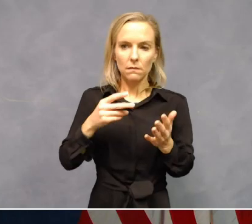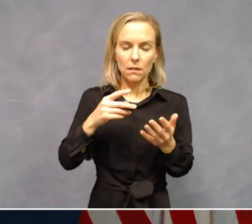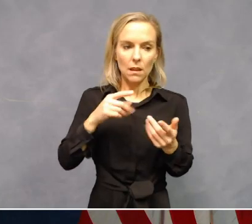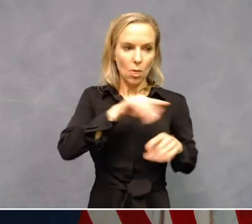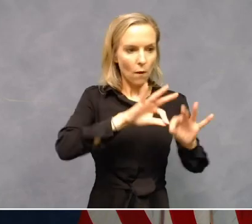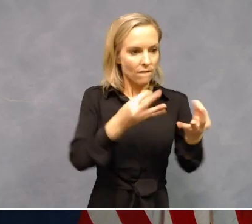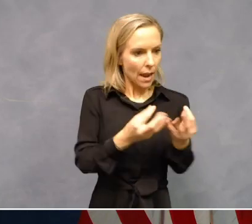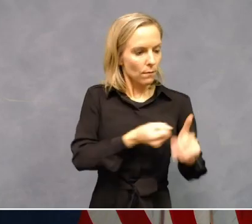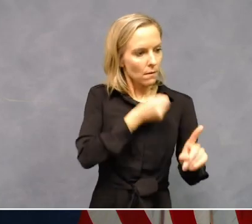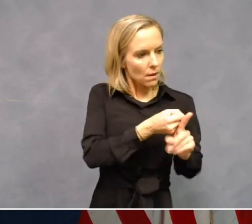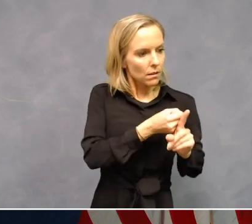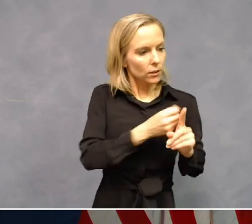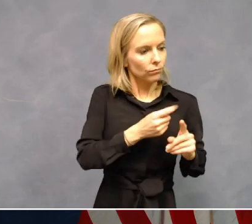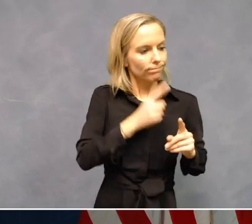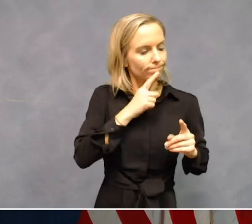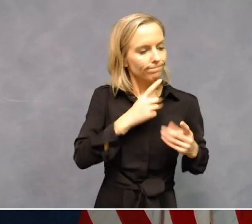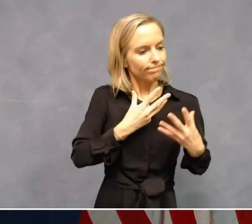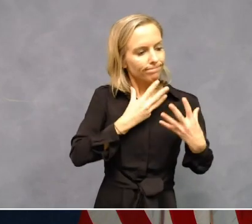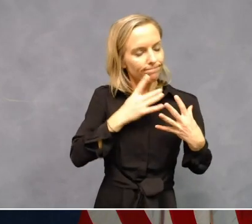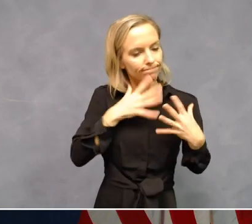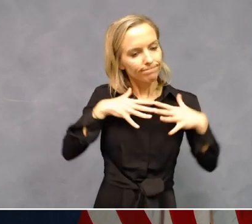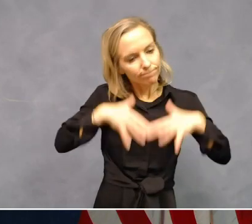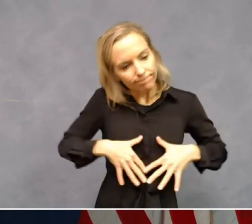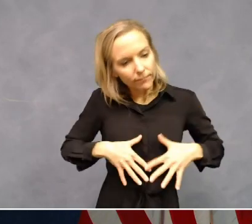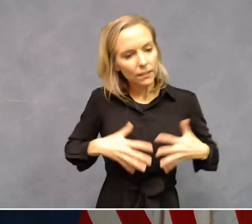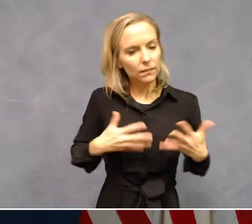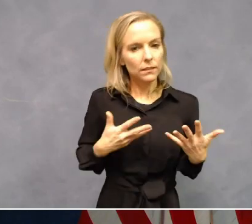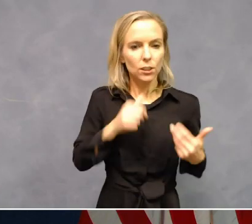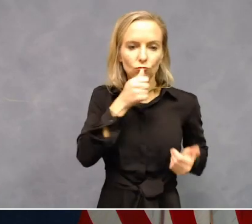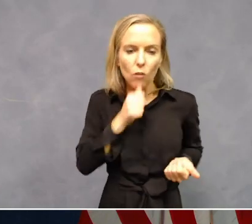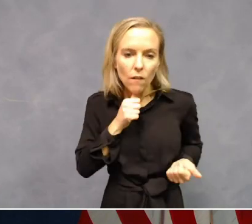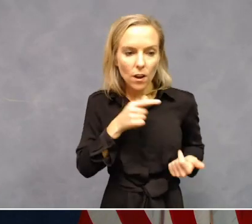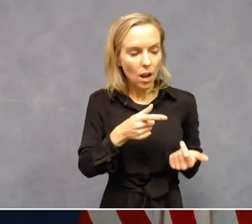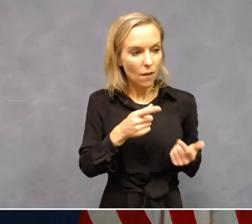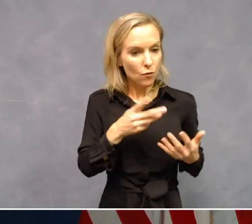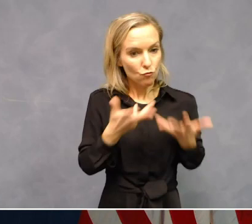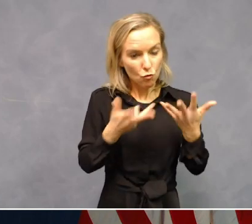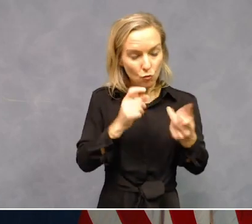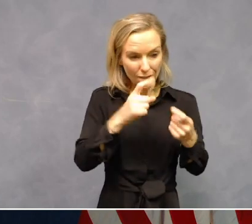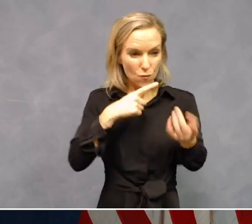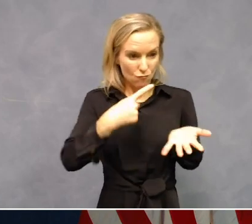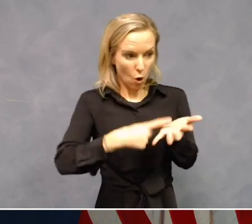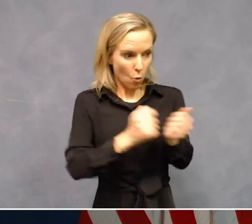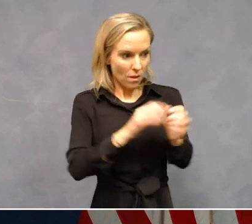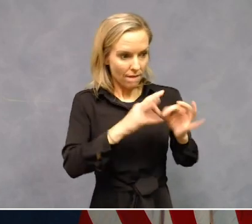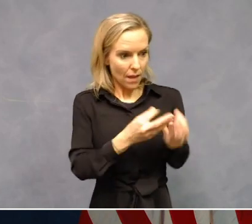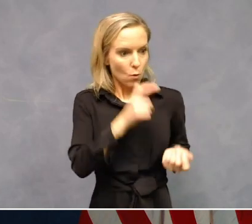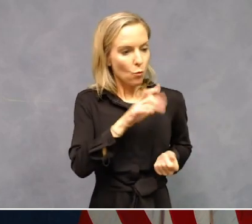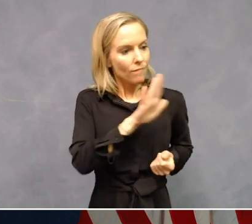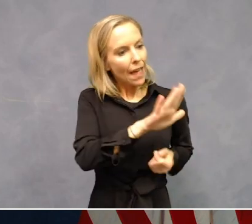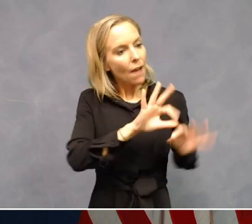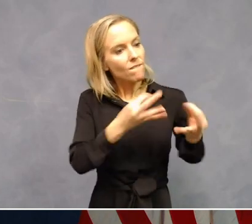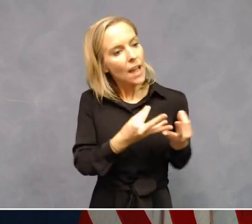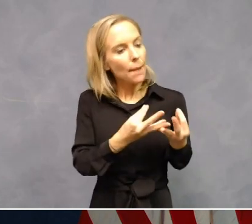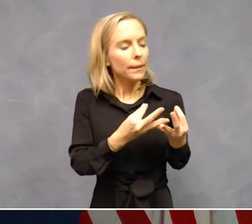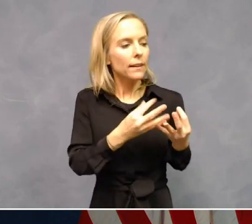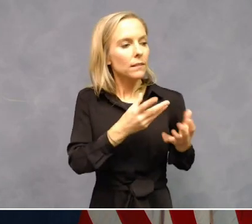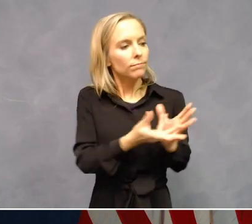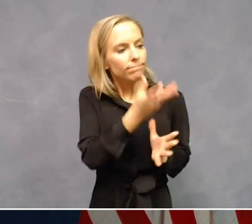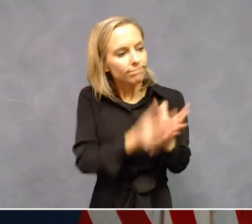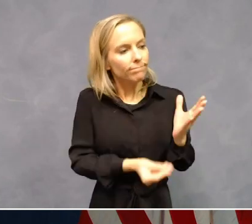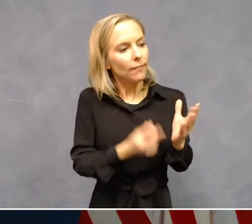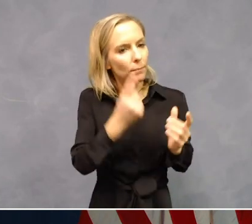suffering. And if you've talked to a family that has lost a loved one due to COVID-19, you know how painful it